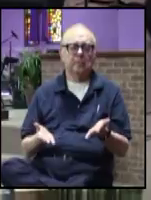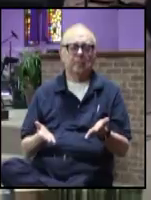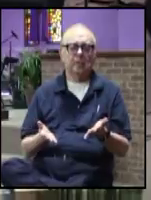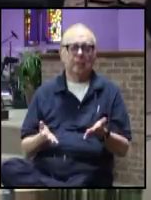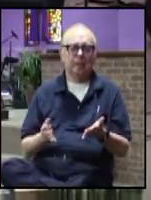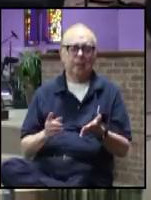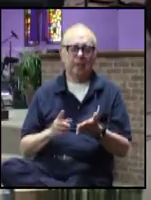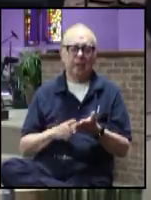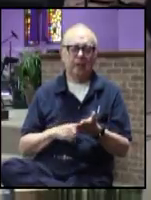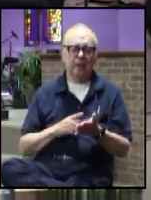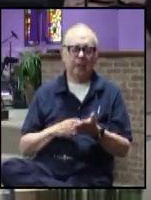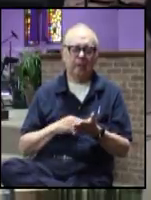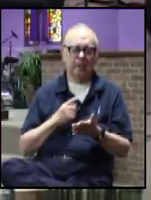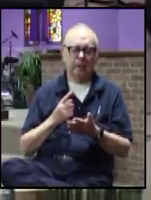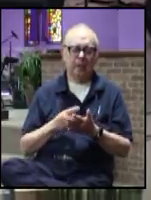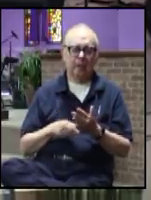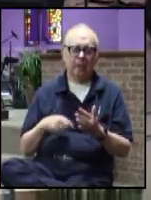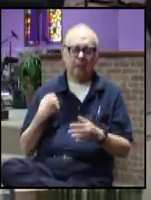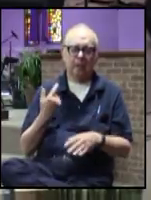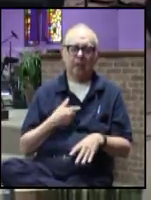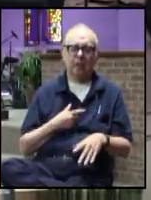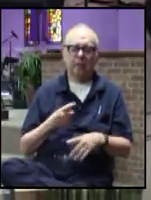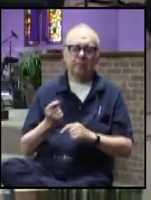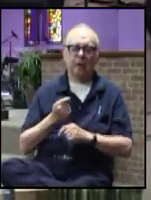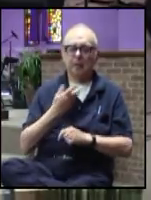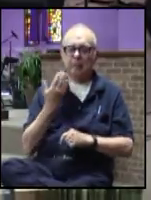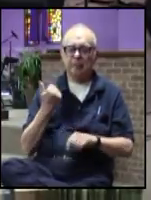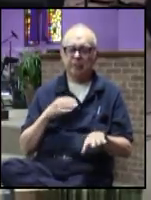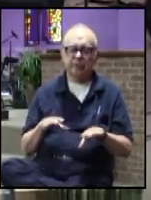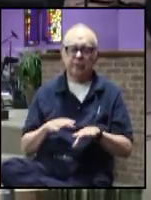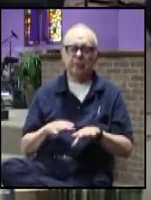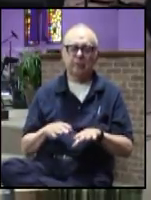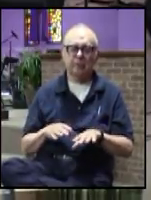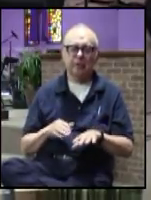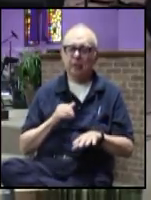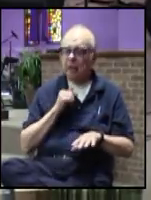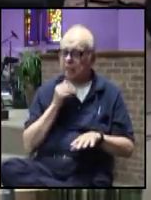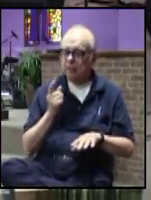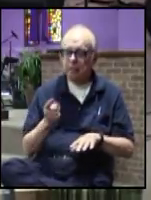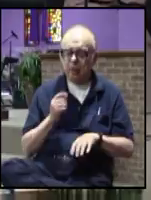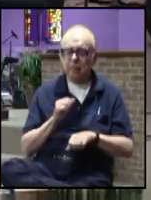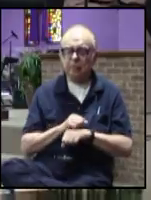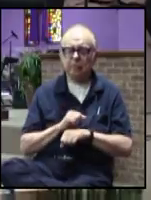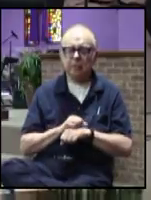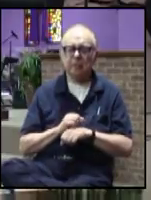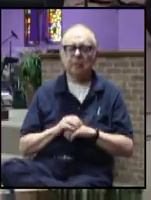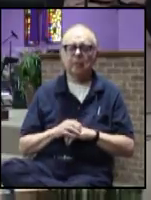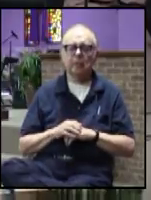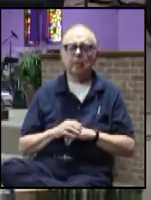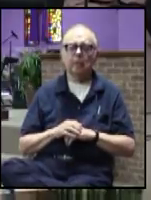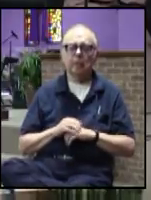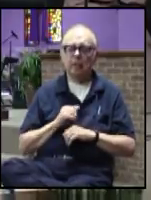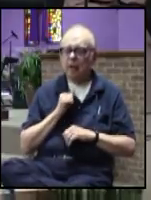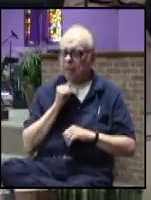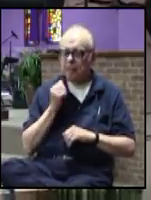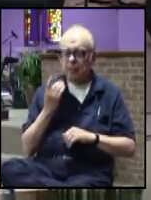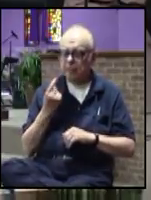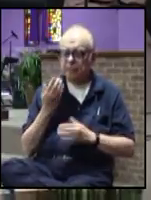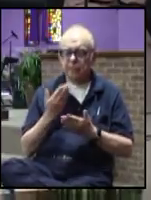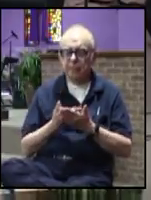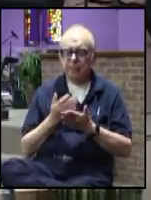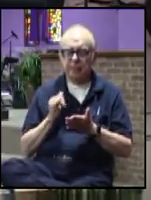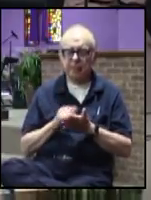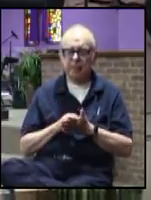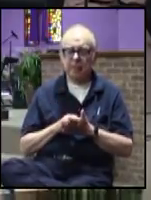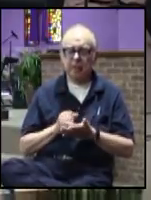here's sometimes what I try my best to do, but it doesn't always work, okay? And I'm not always good at